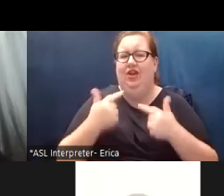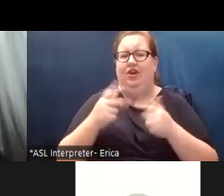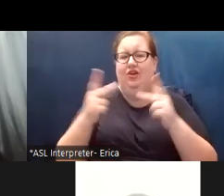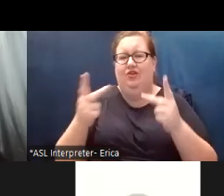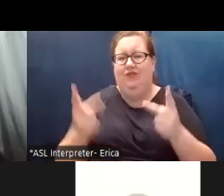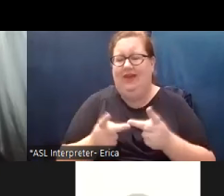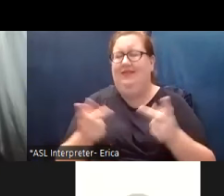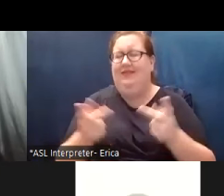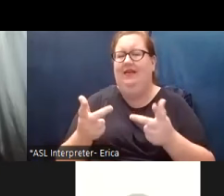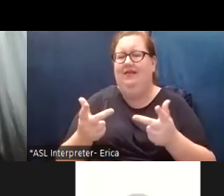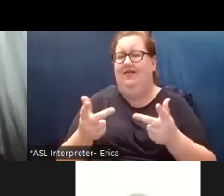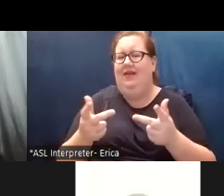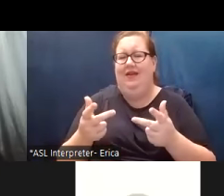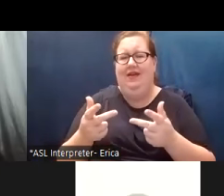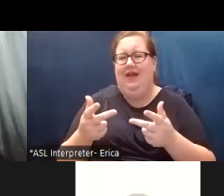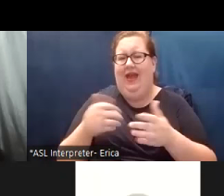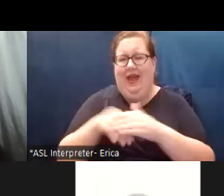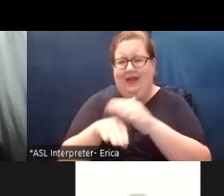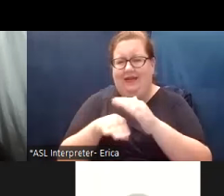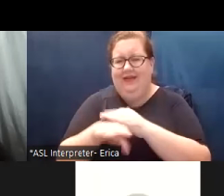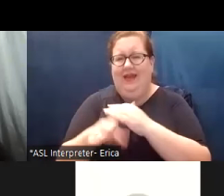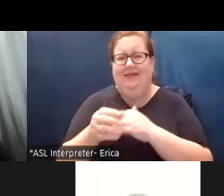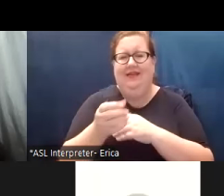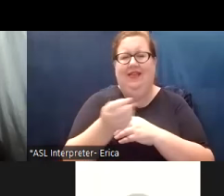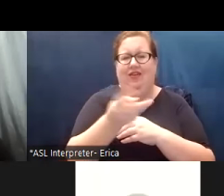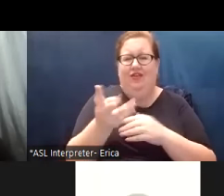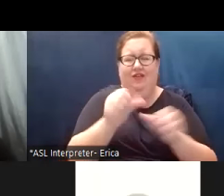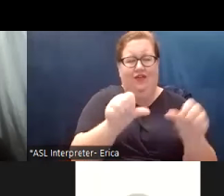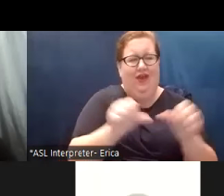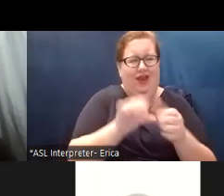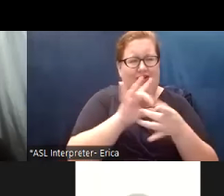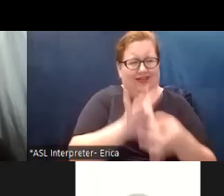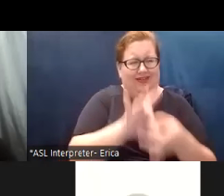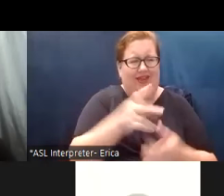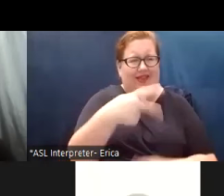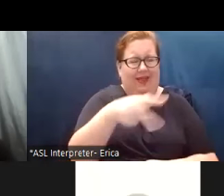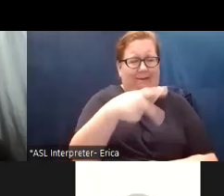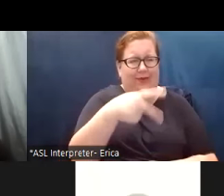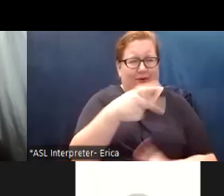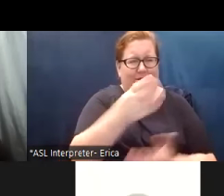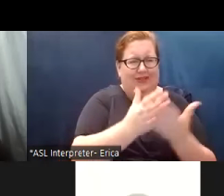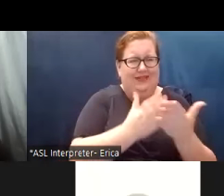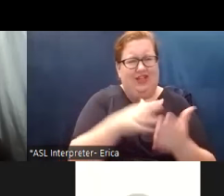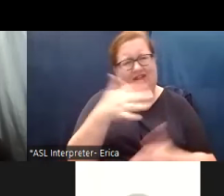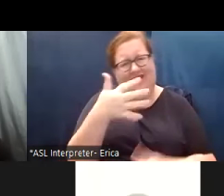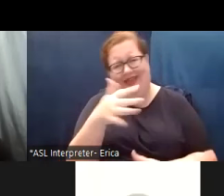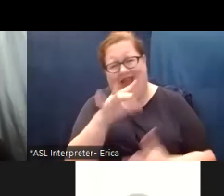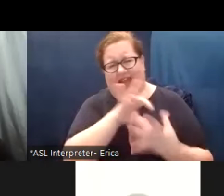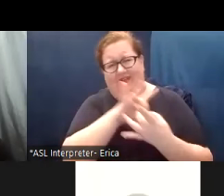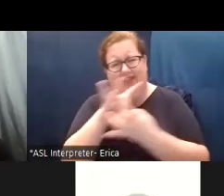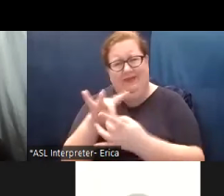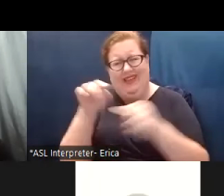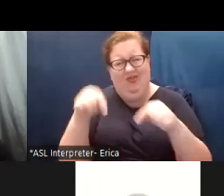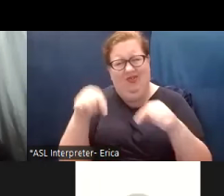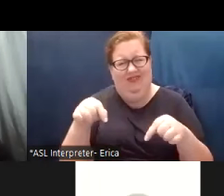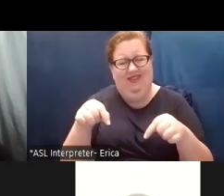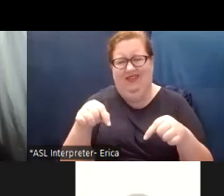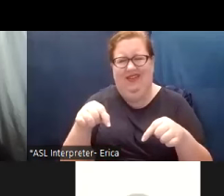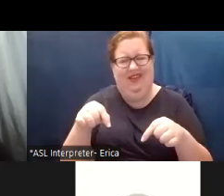like there's a few areas in that like purple section that kind of speak to this, even though it's